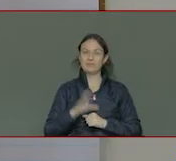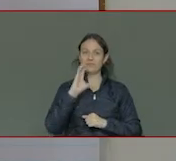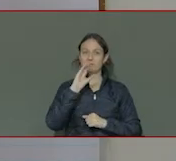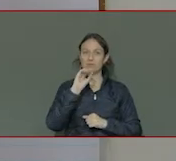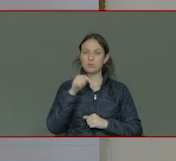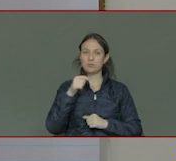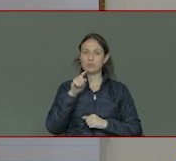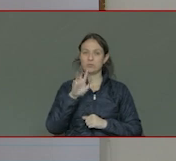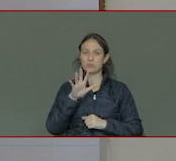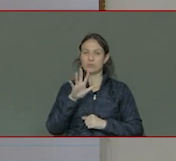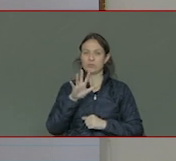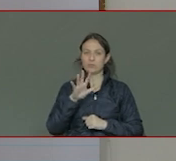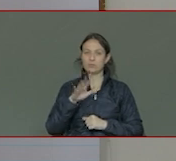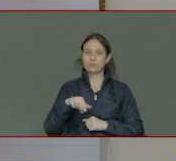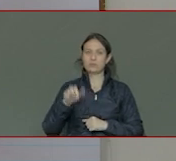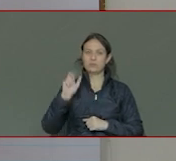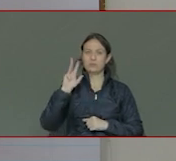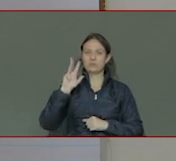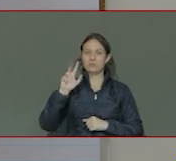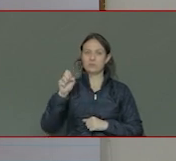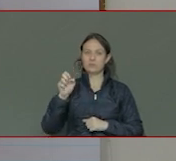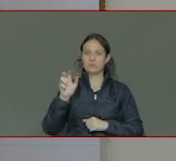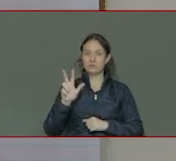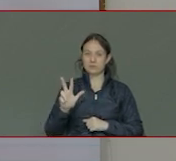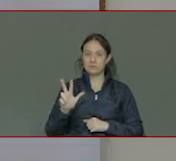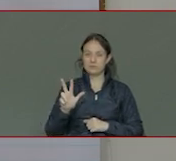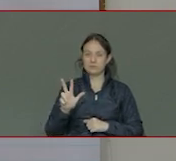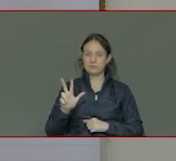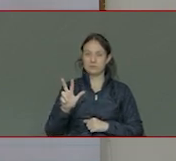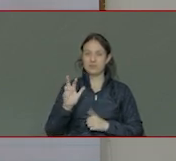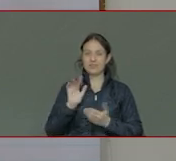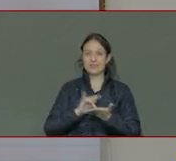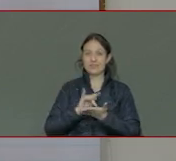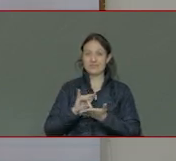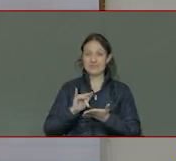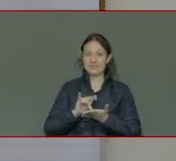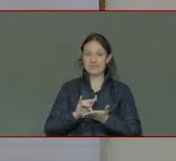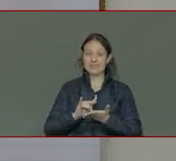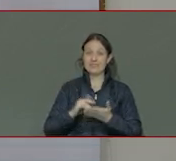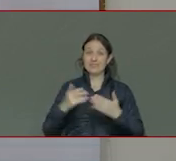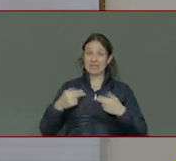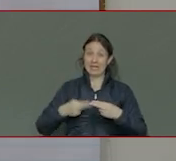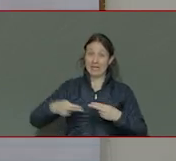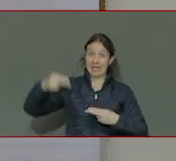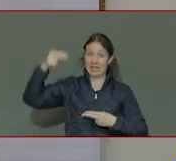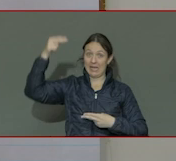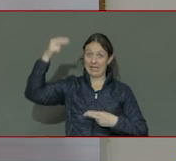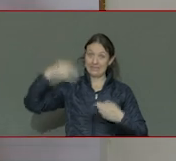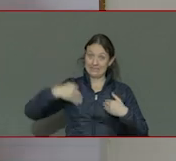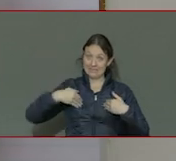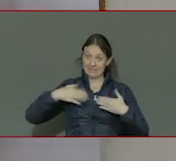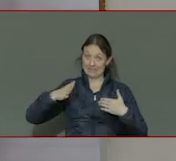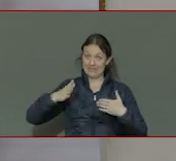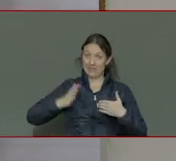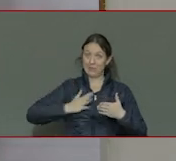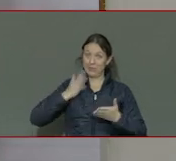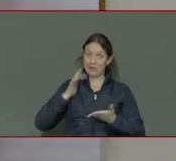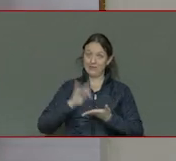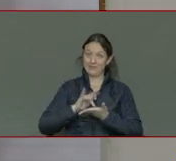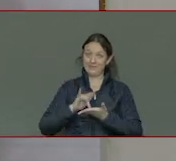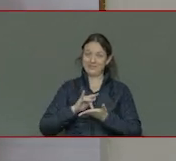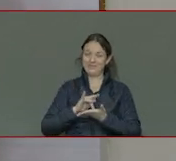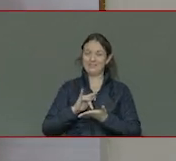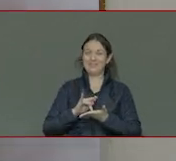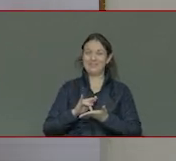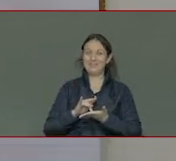0,15, 9,8, I want to calculate the initial height. Initially, it was